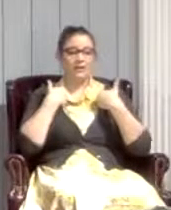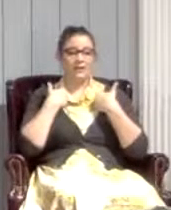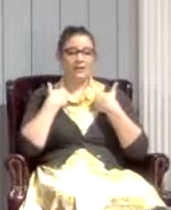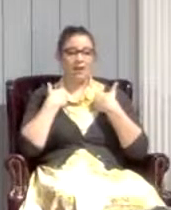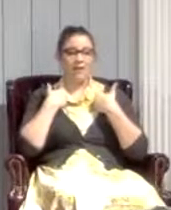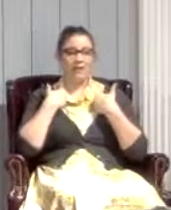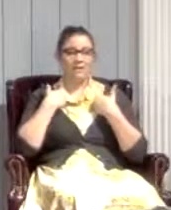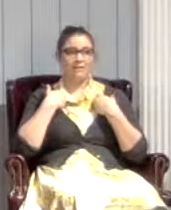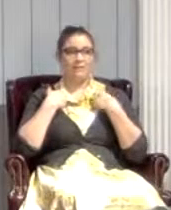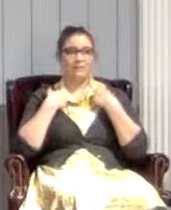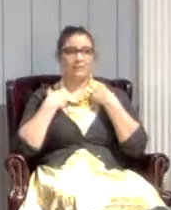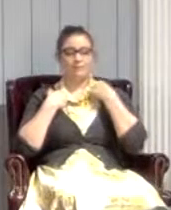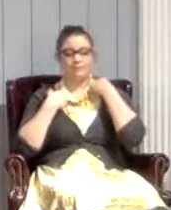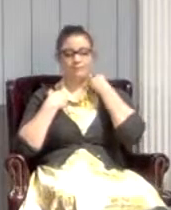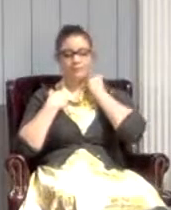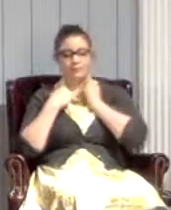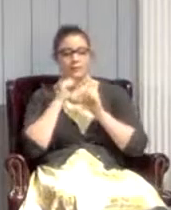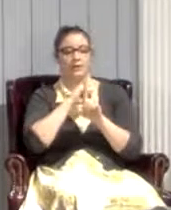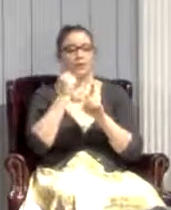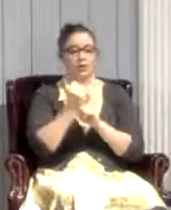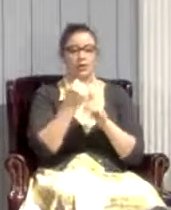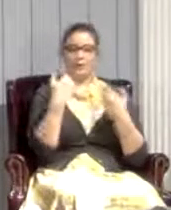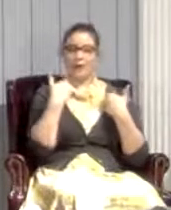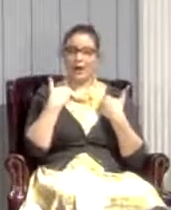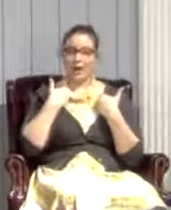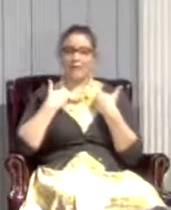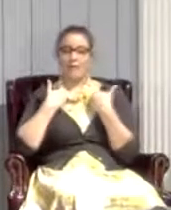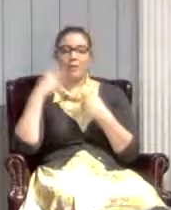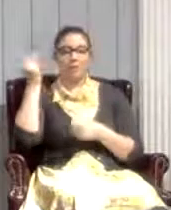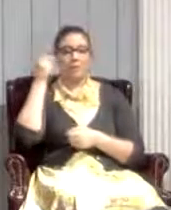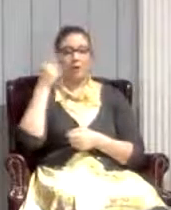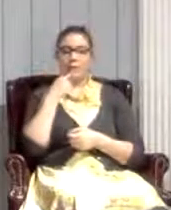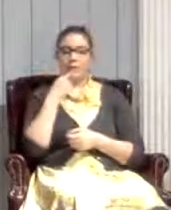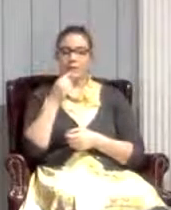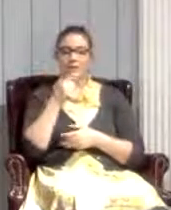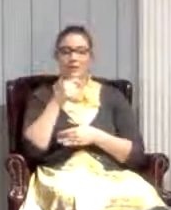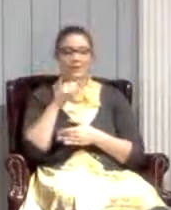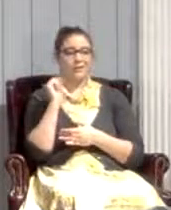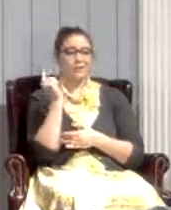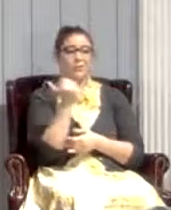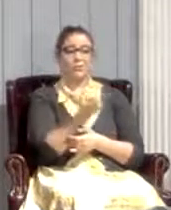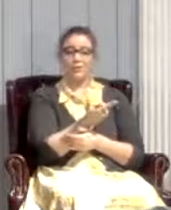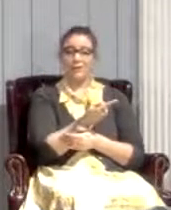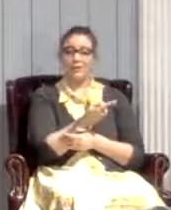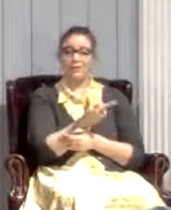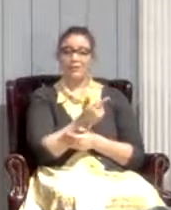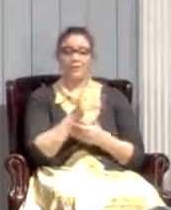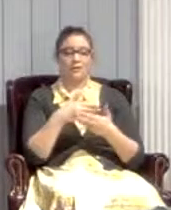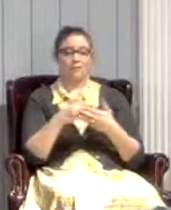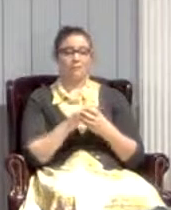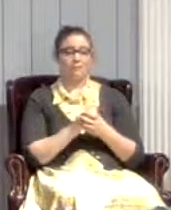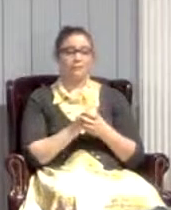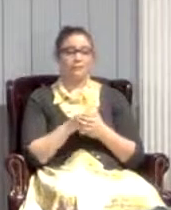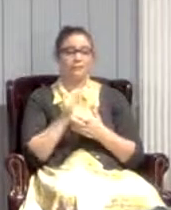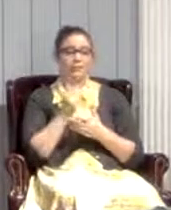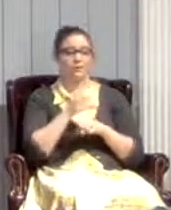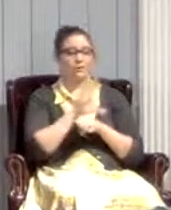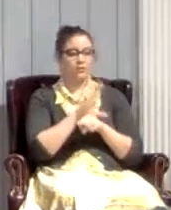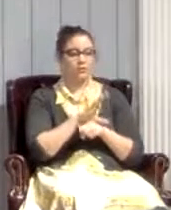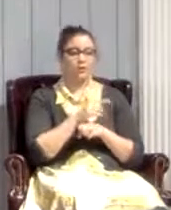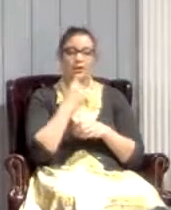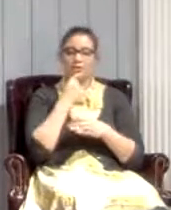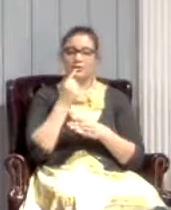needed to have, Paul was saying the rest of the church. So there's these, all these people who say, you know what, Paul, you are